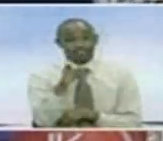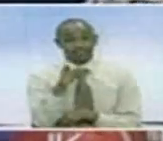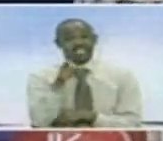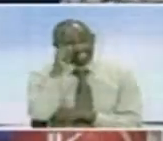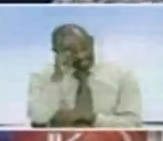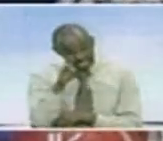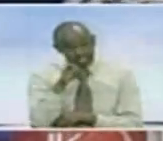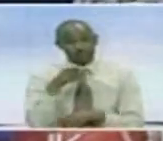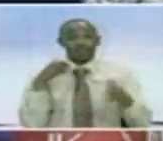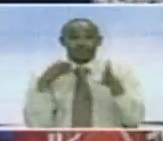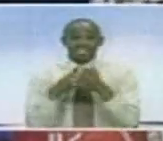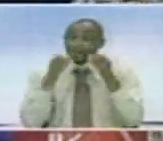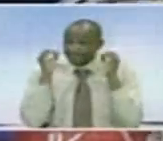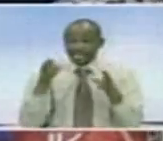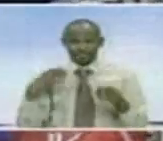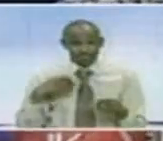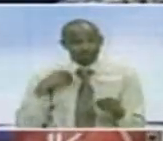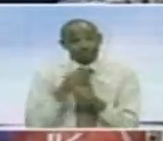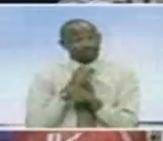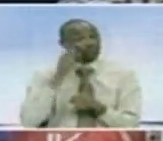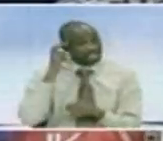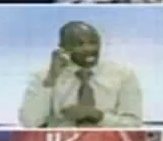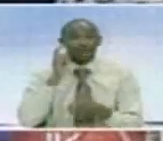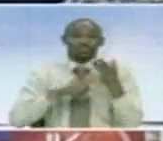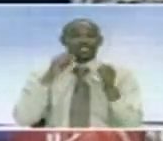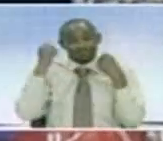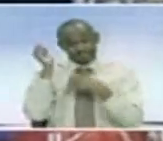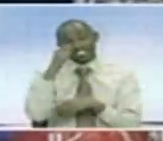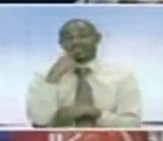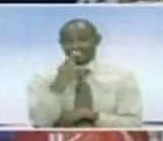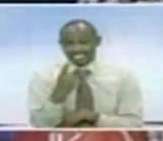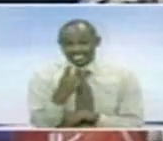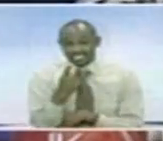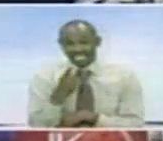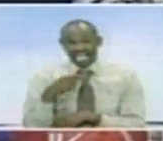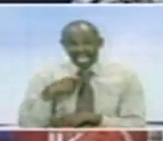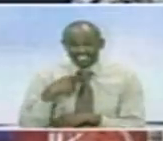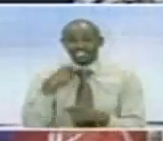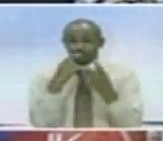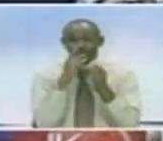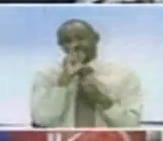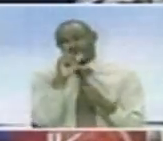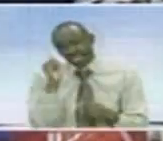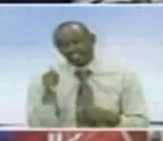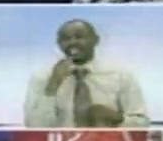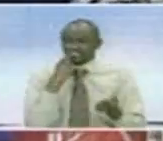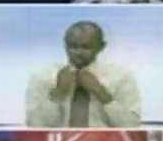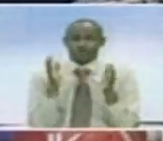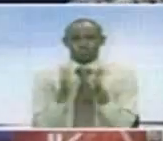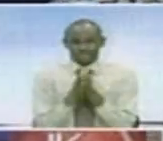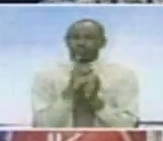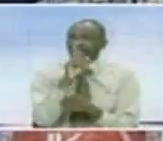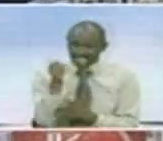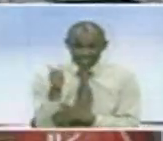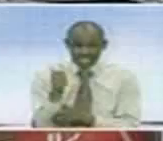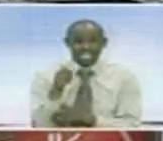that will prevent quite a number from hearing what the president says. Yeah. So let's not talk at each other. Mm. Let's talk to each other. There are